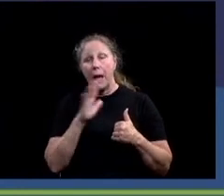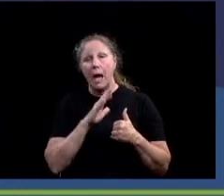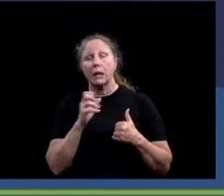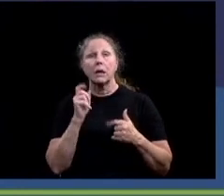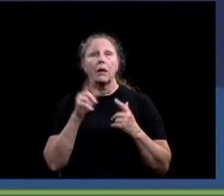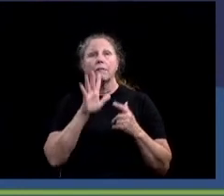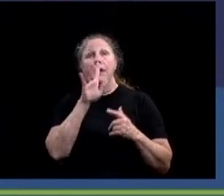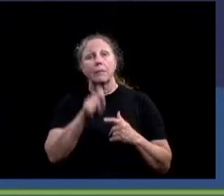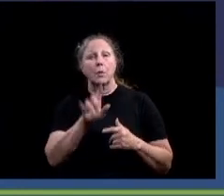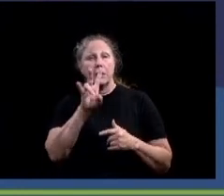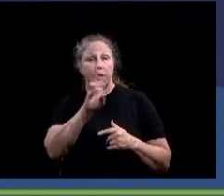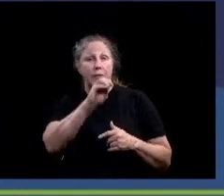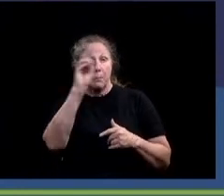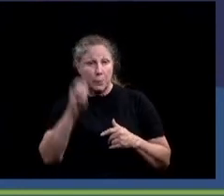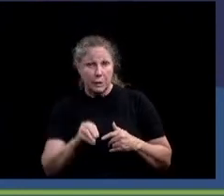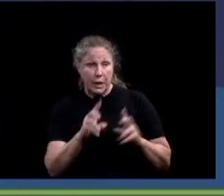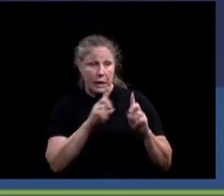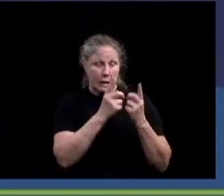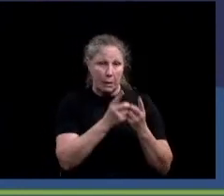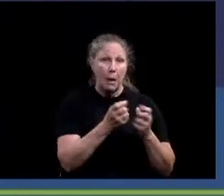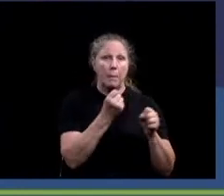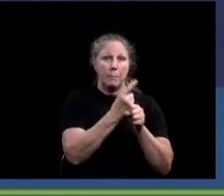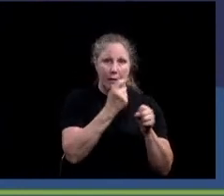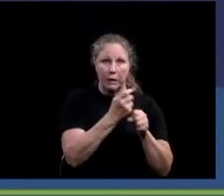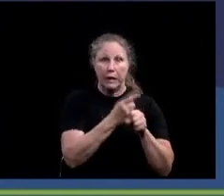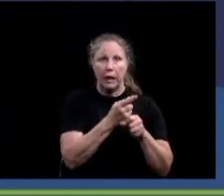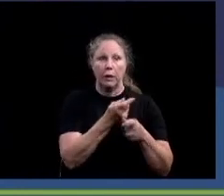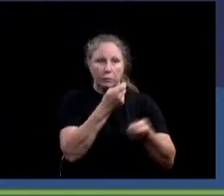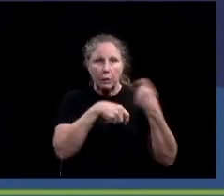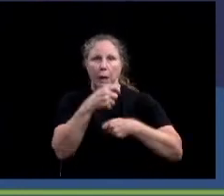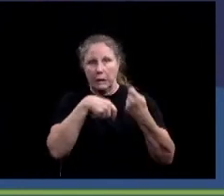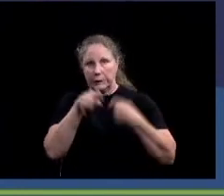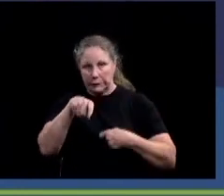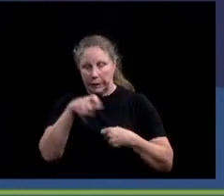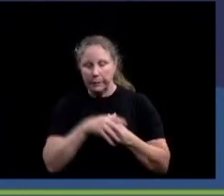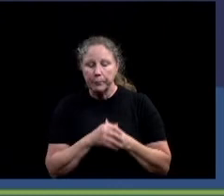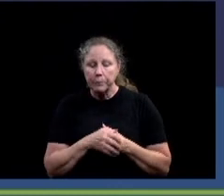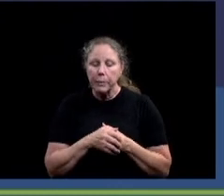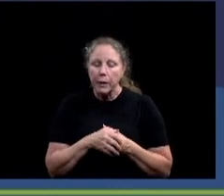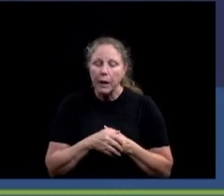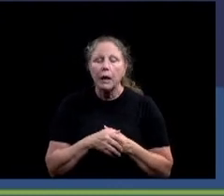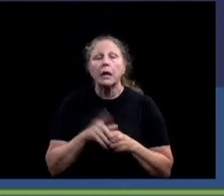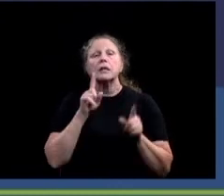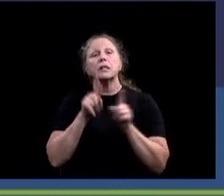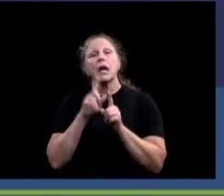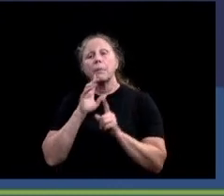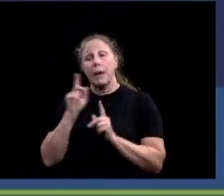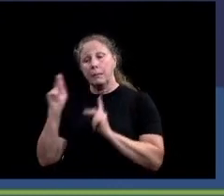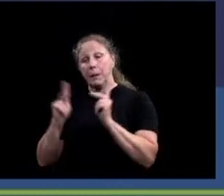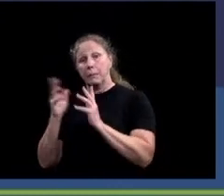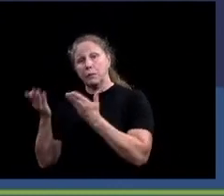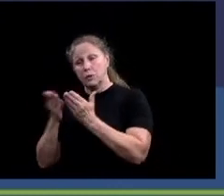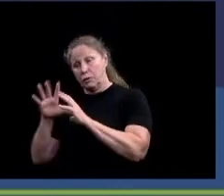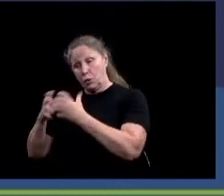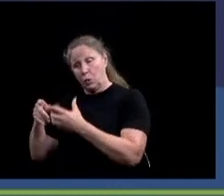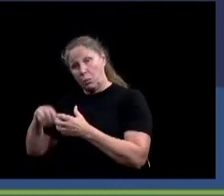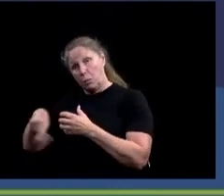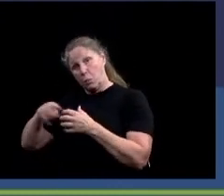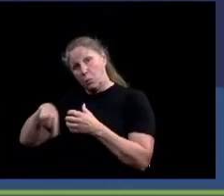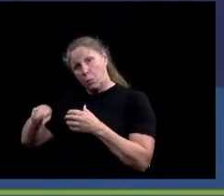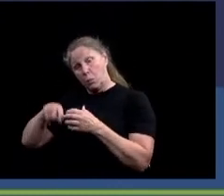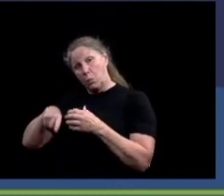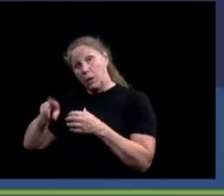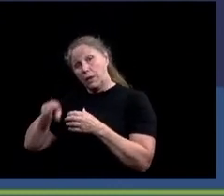year. Just like we talked about civil service earlier, the civil service statutes guide our